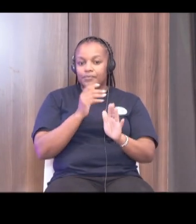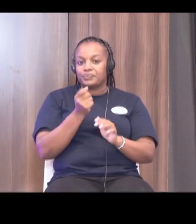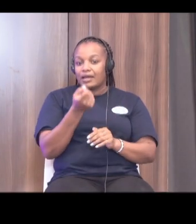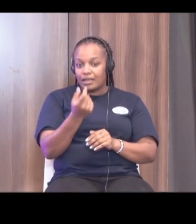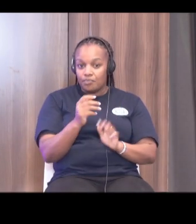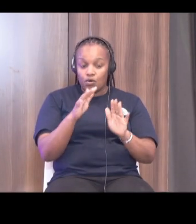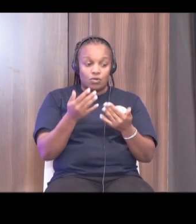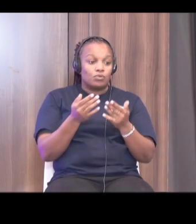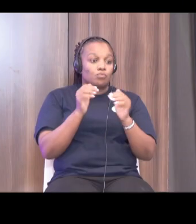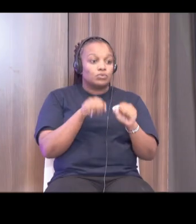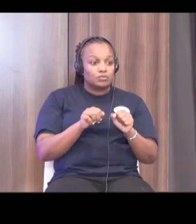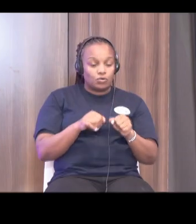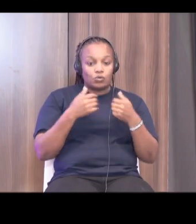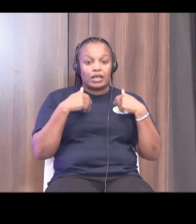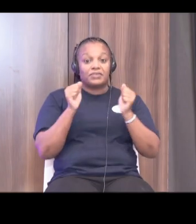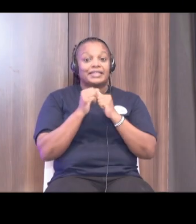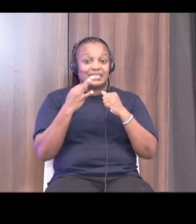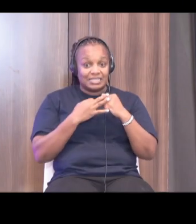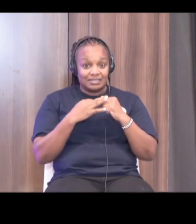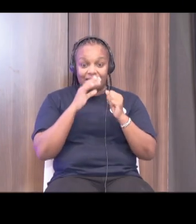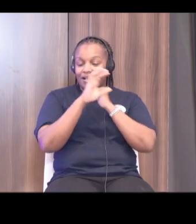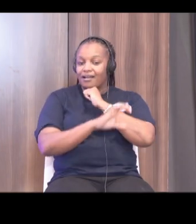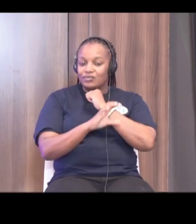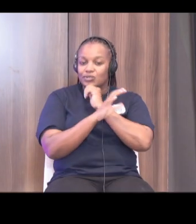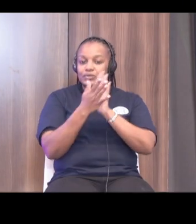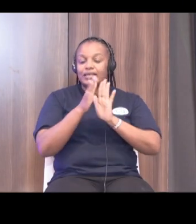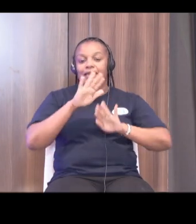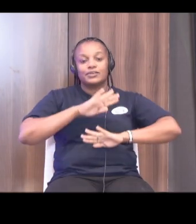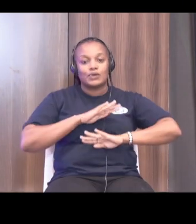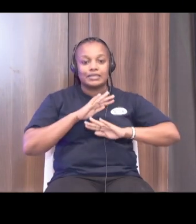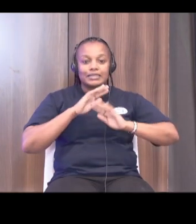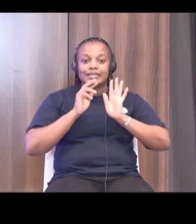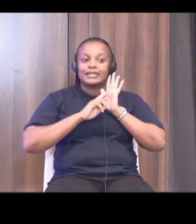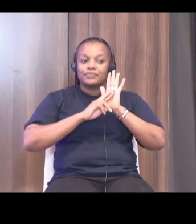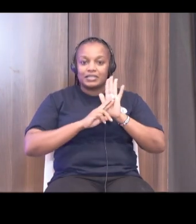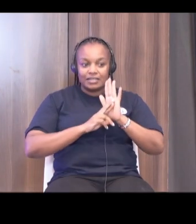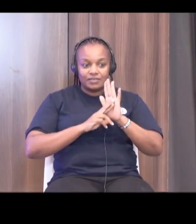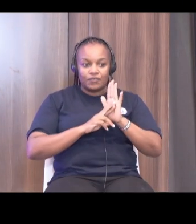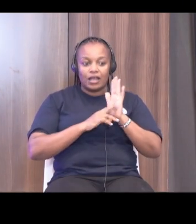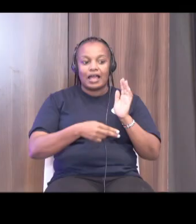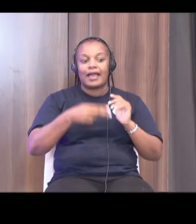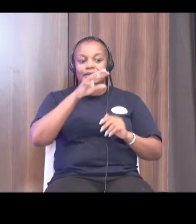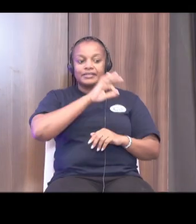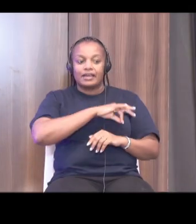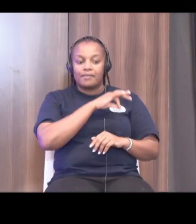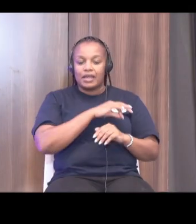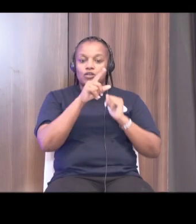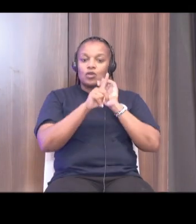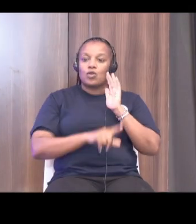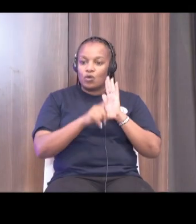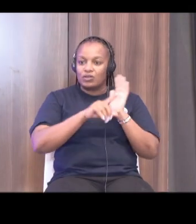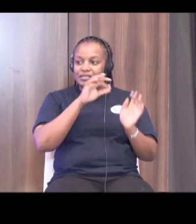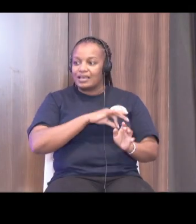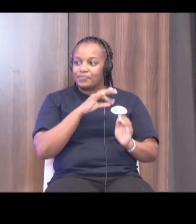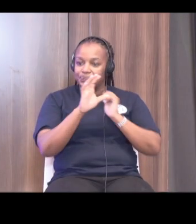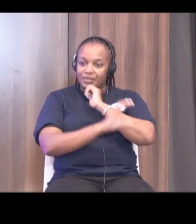placebo. We are in 18 countries with adequate representation of high-income and low-middle-income countries. And as